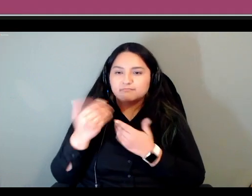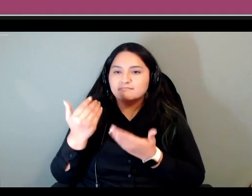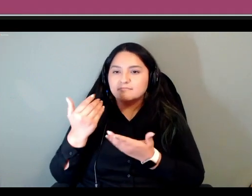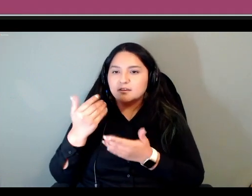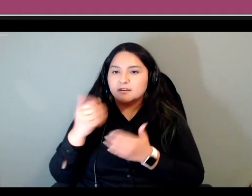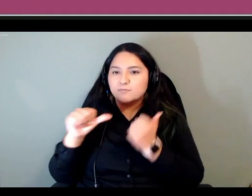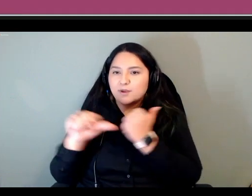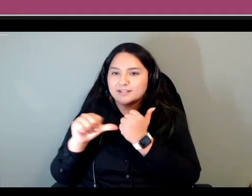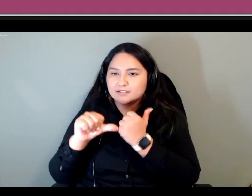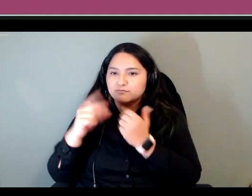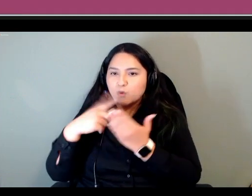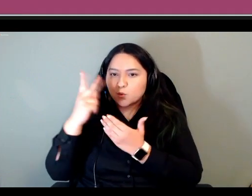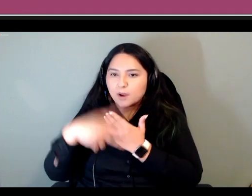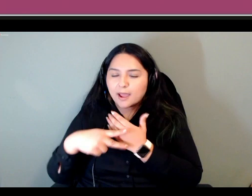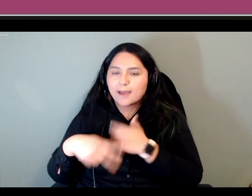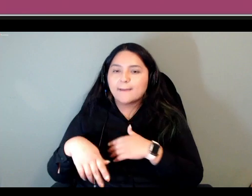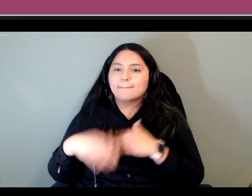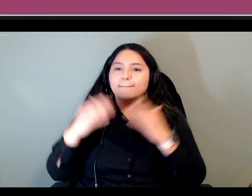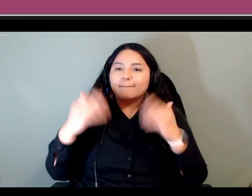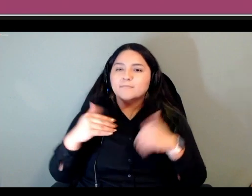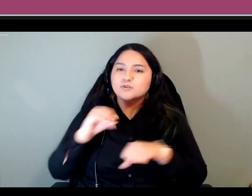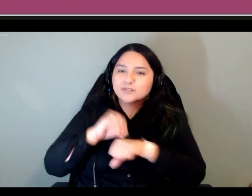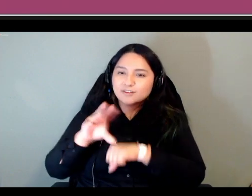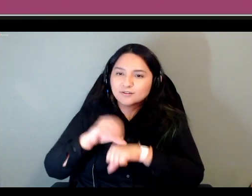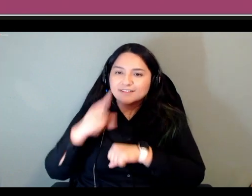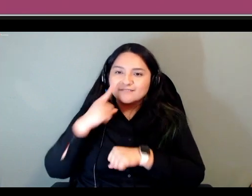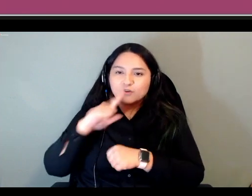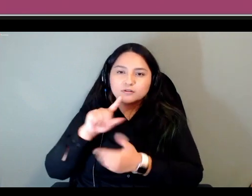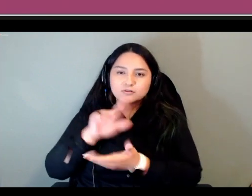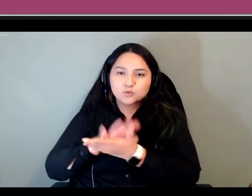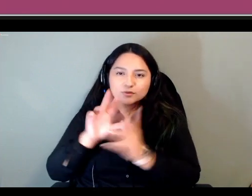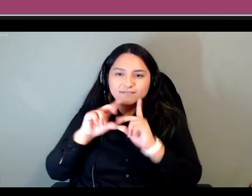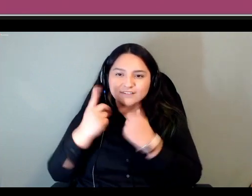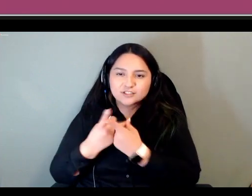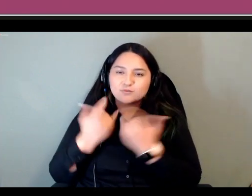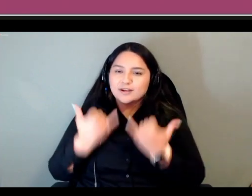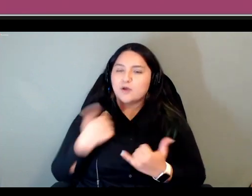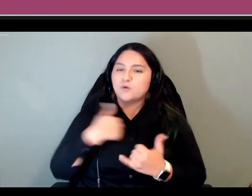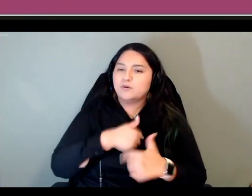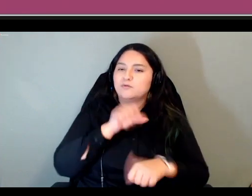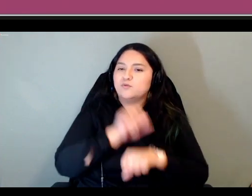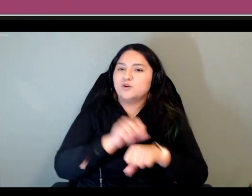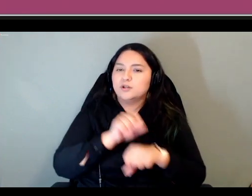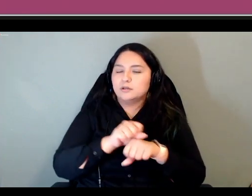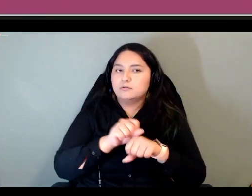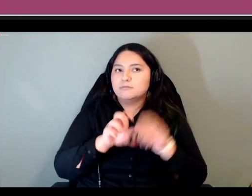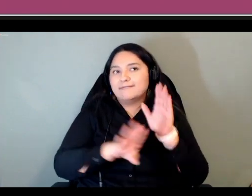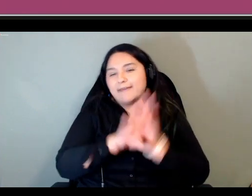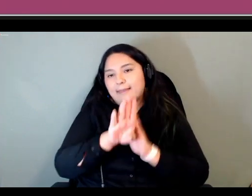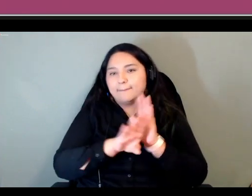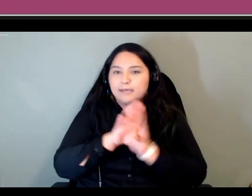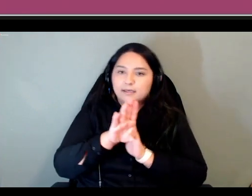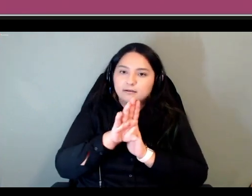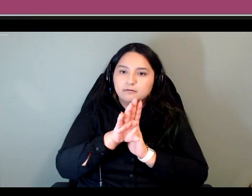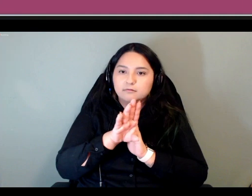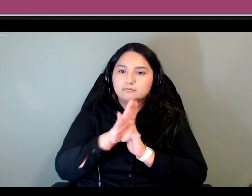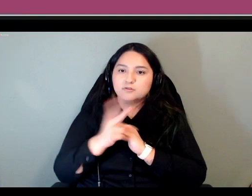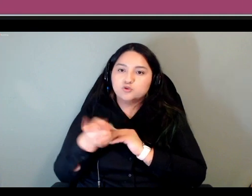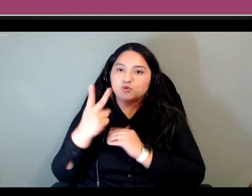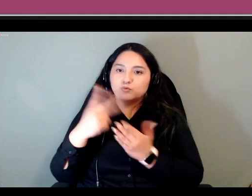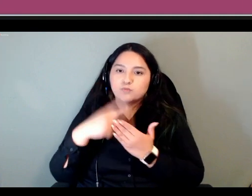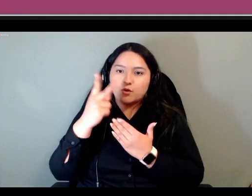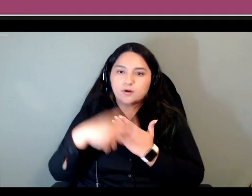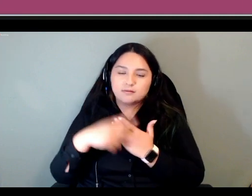also do consulting for school division and are working right now on have developed 2 programs for